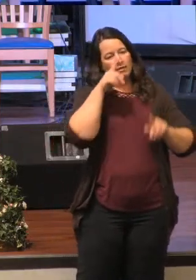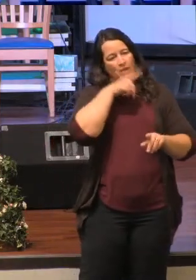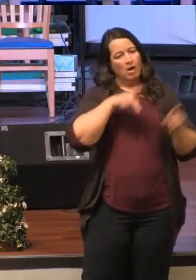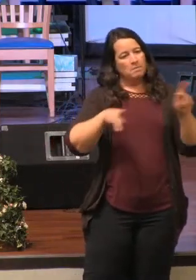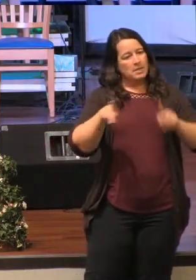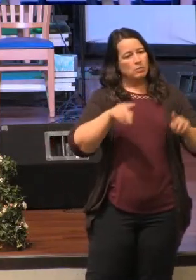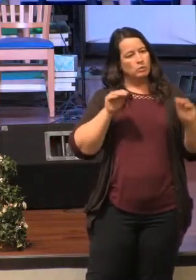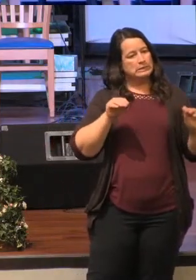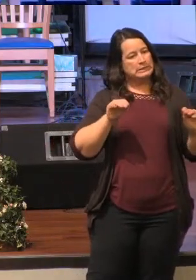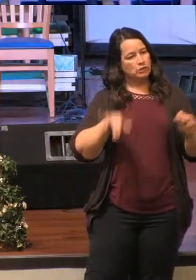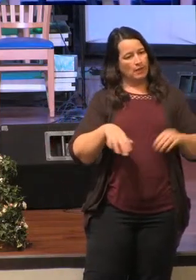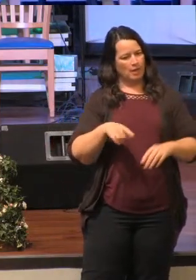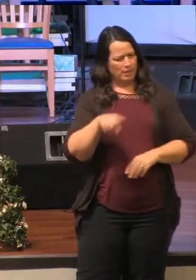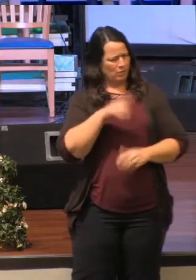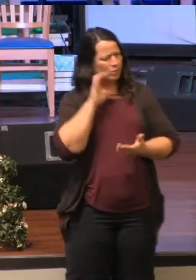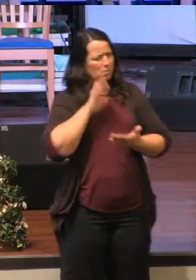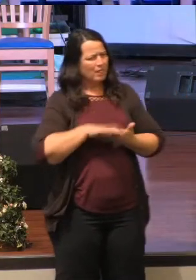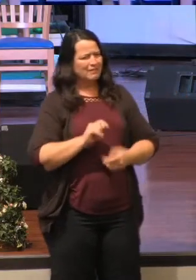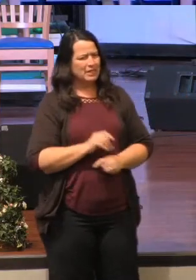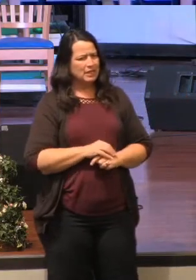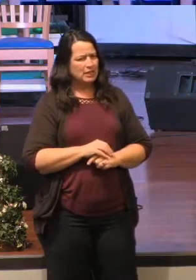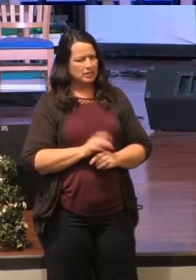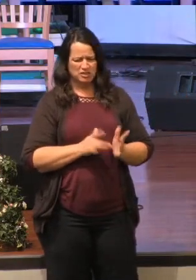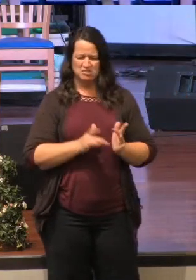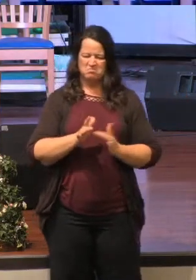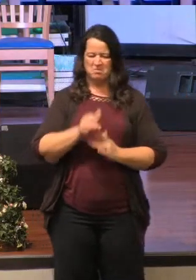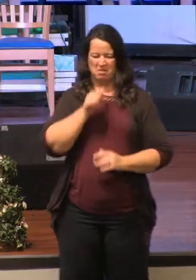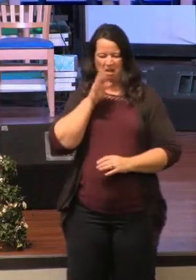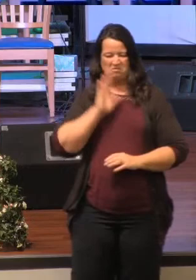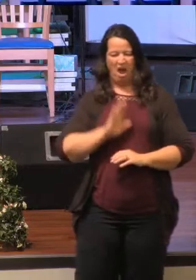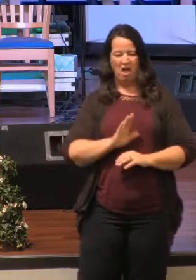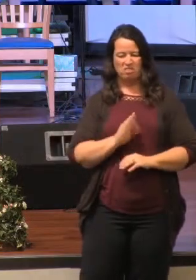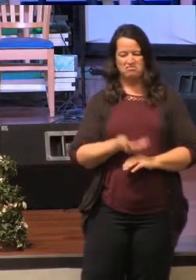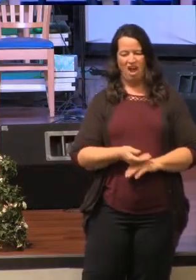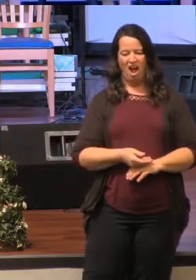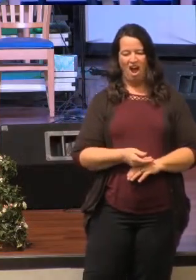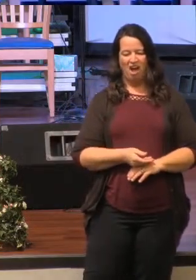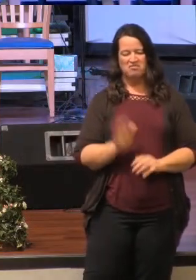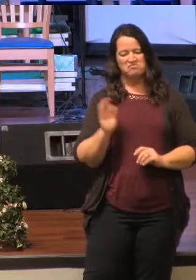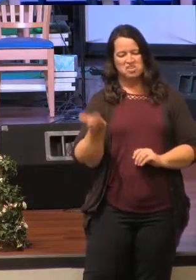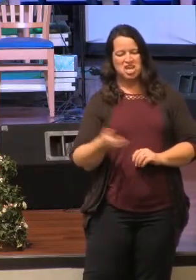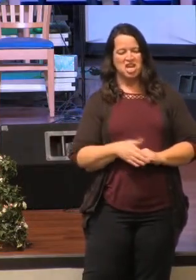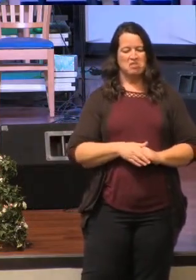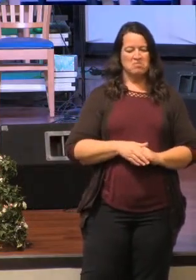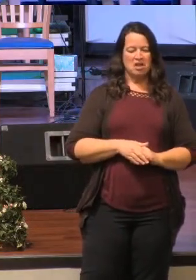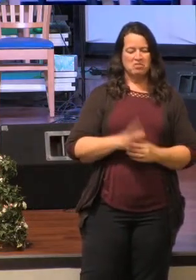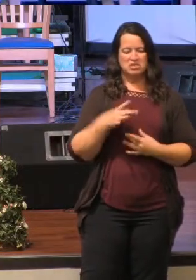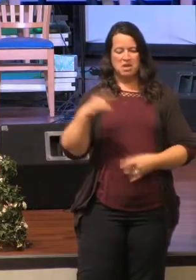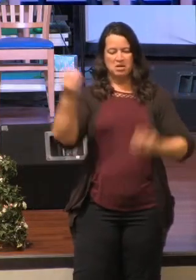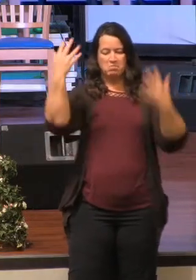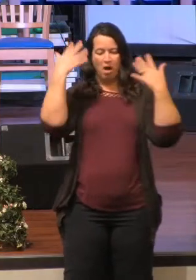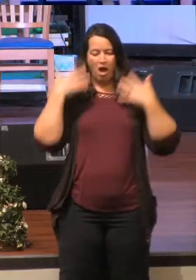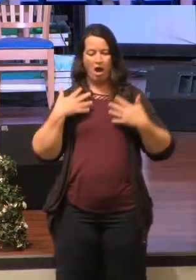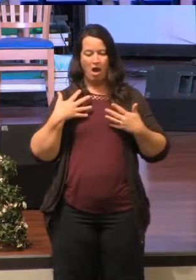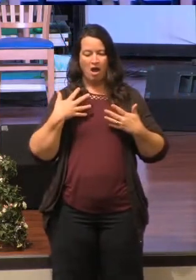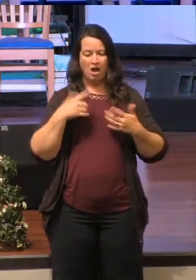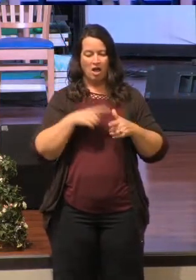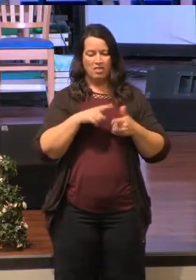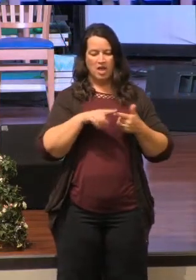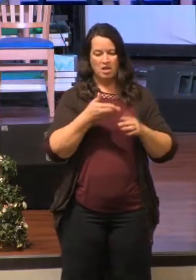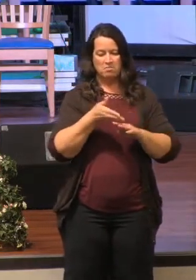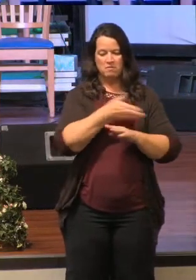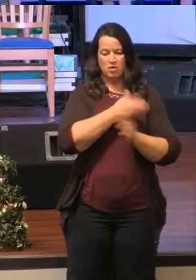was teaching that, you know, Jesus wasn't really God the Son. It just appeared that the Holy Spirit came on him when he was baptized, that it left him before he died.